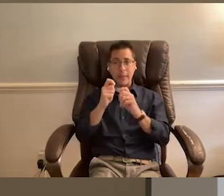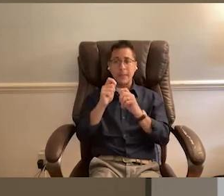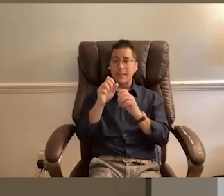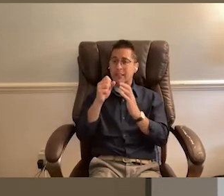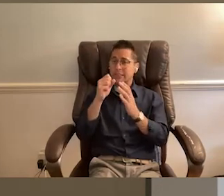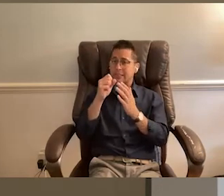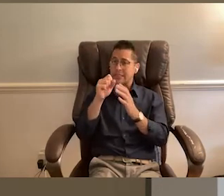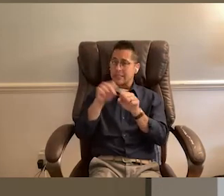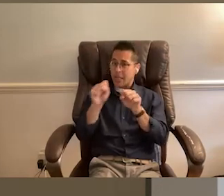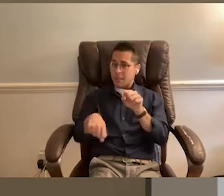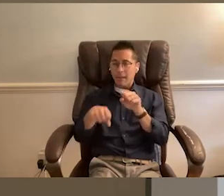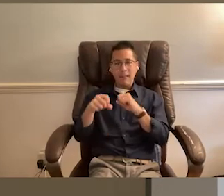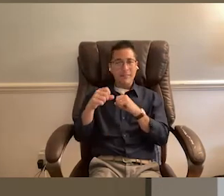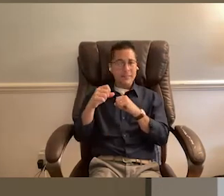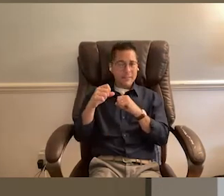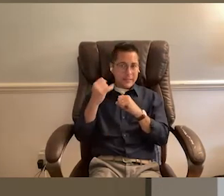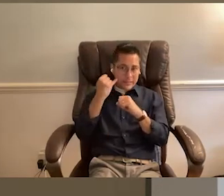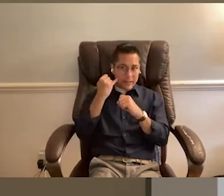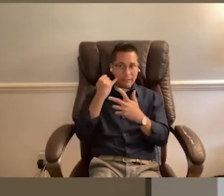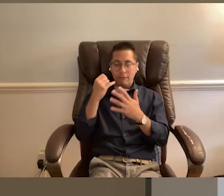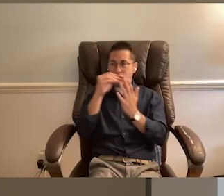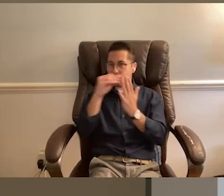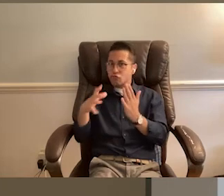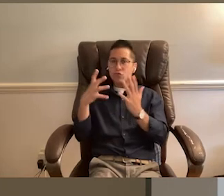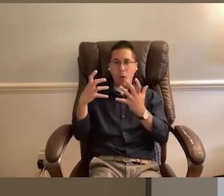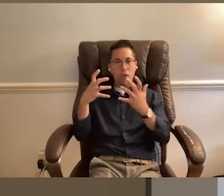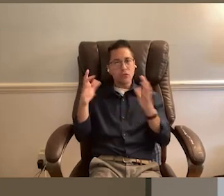the goals, the assignments, the papers from the classroom,